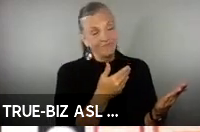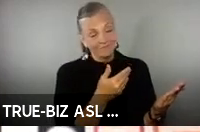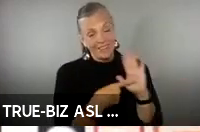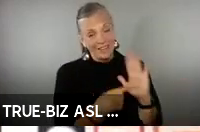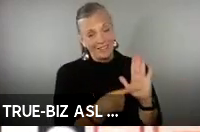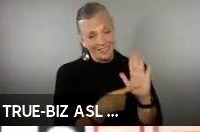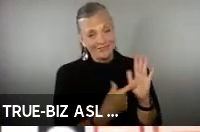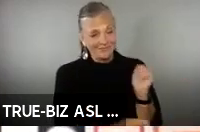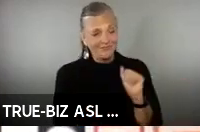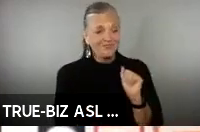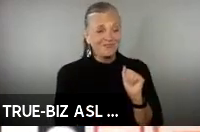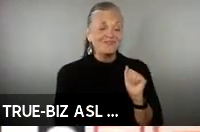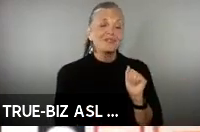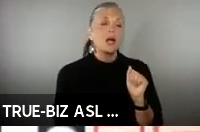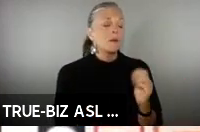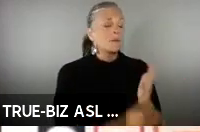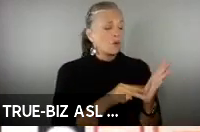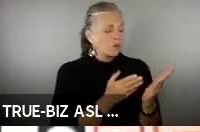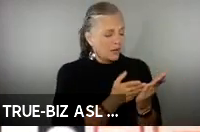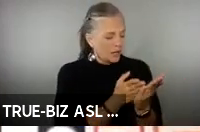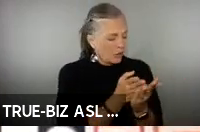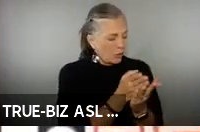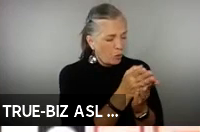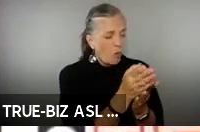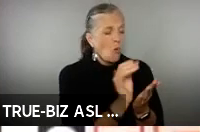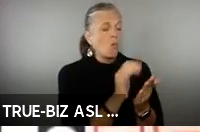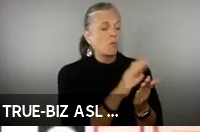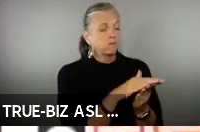But yeah, like reading it through,